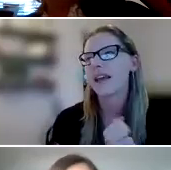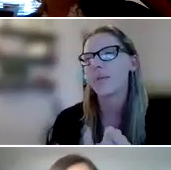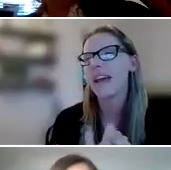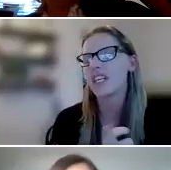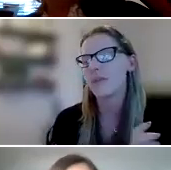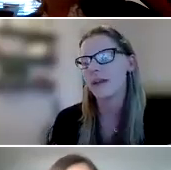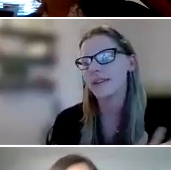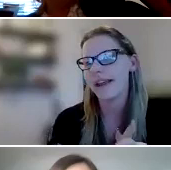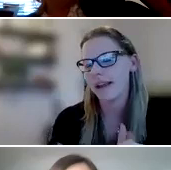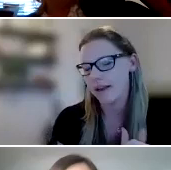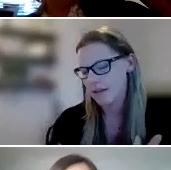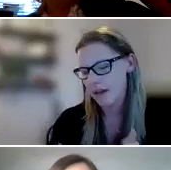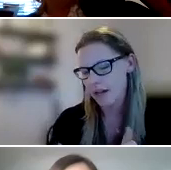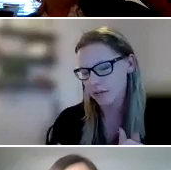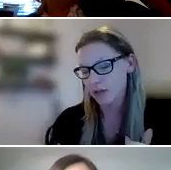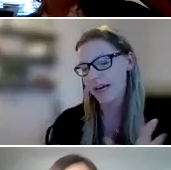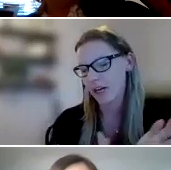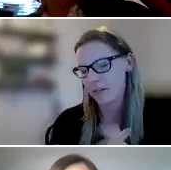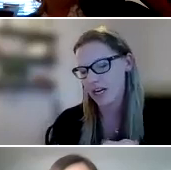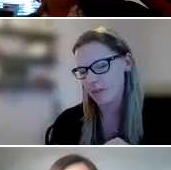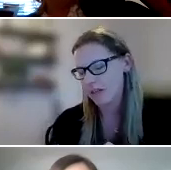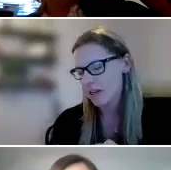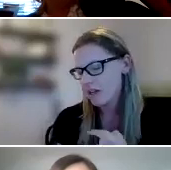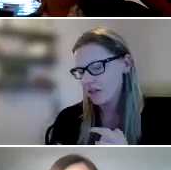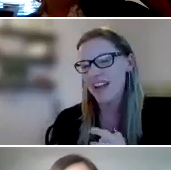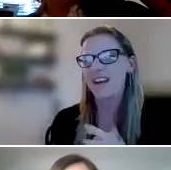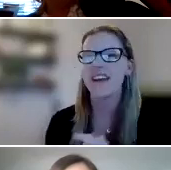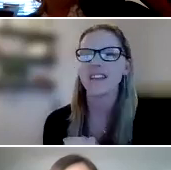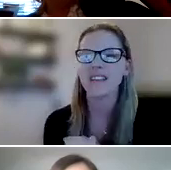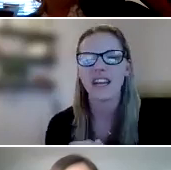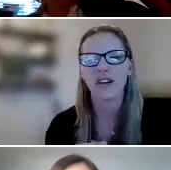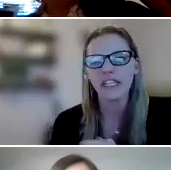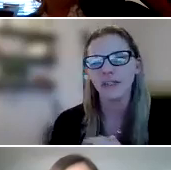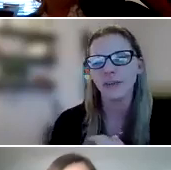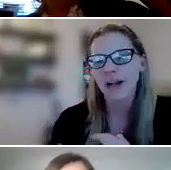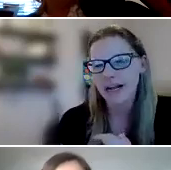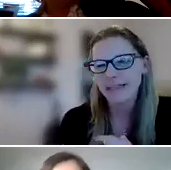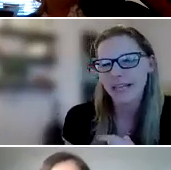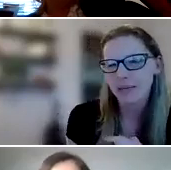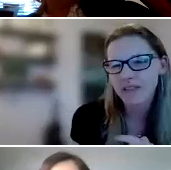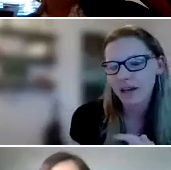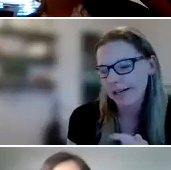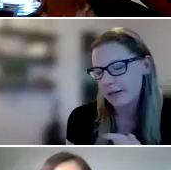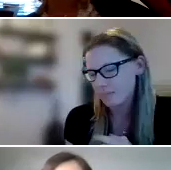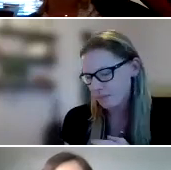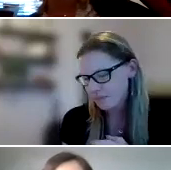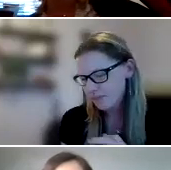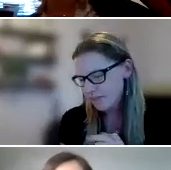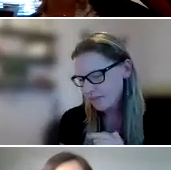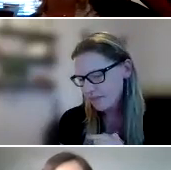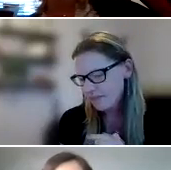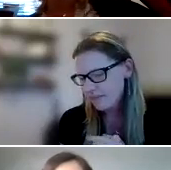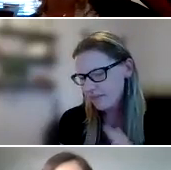complex care management and chronic care management they're not necessarily new concepts,